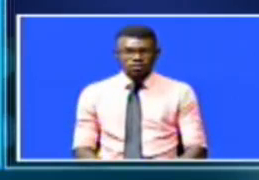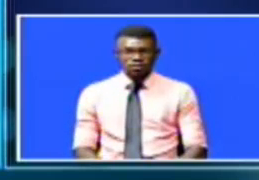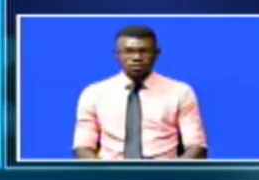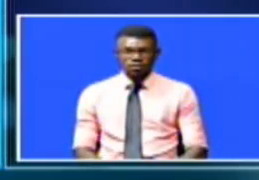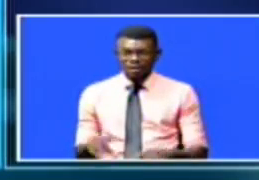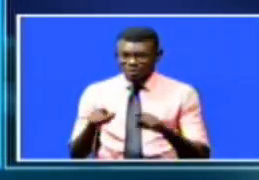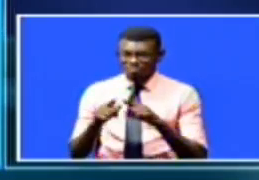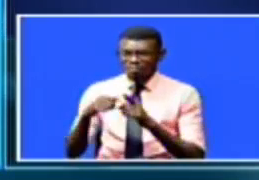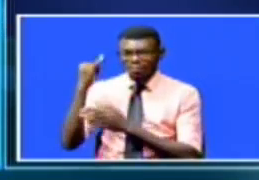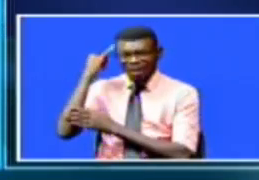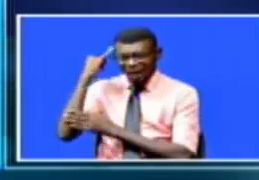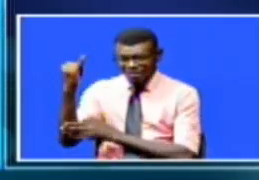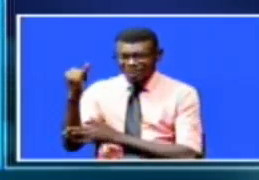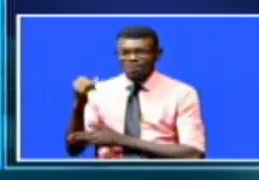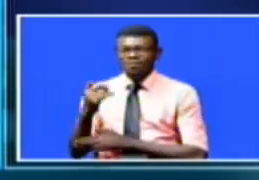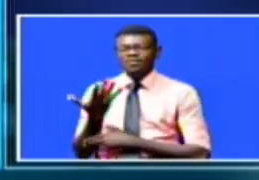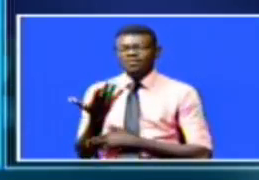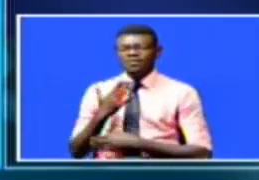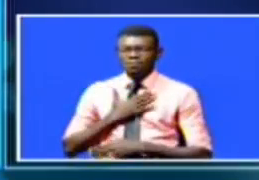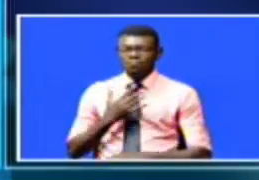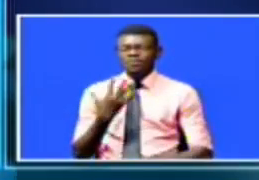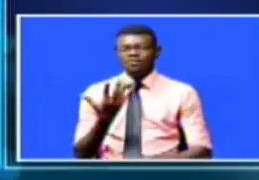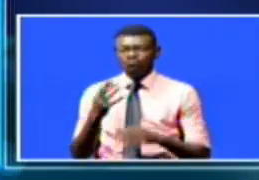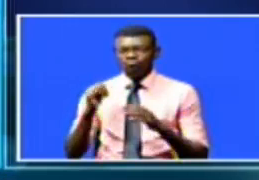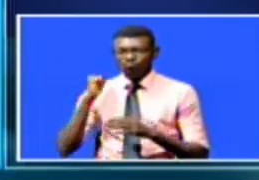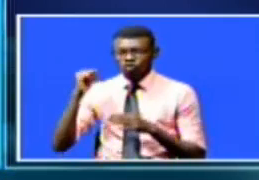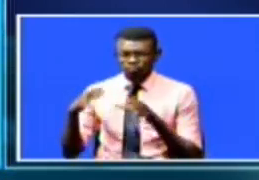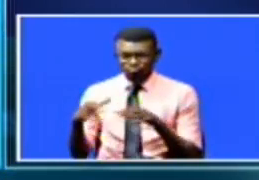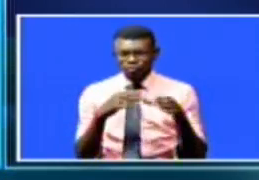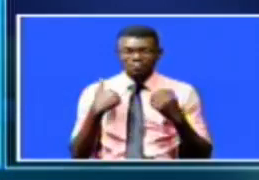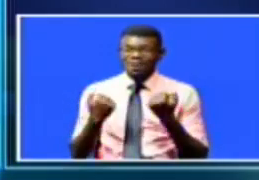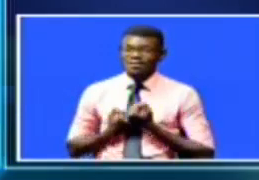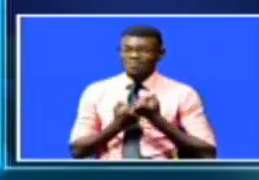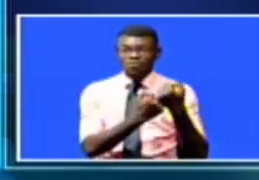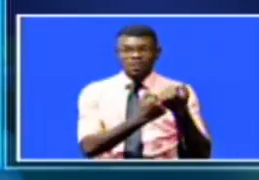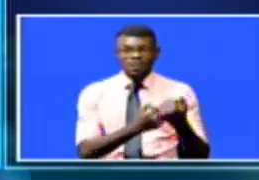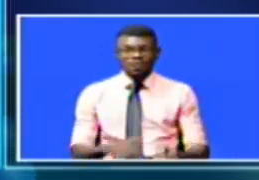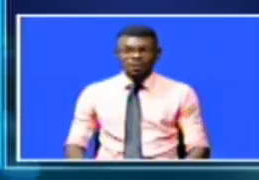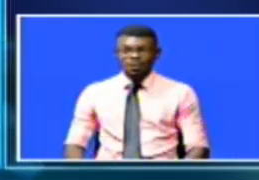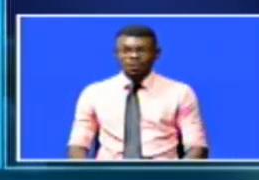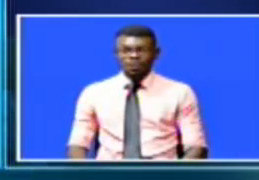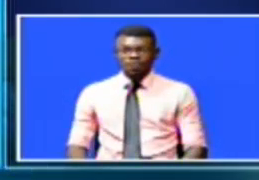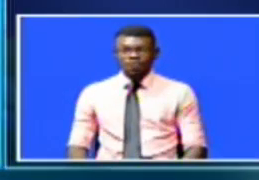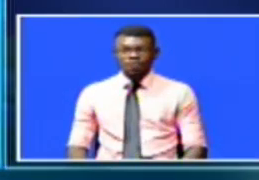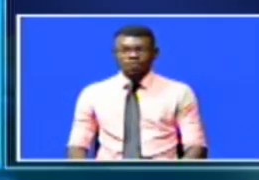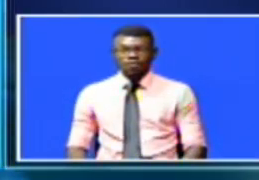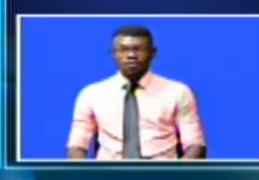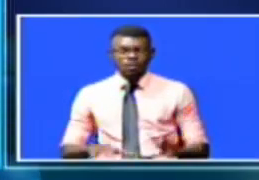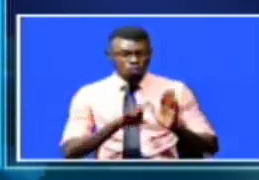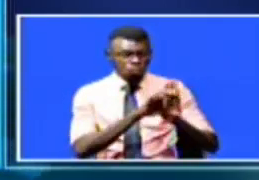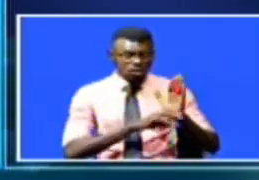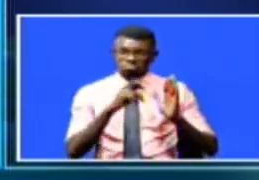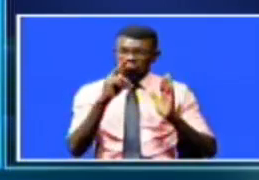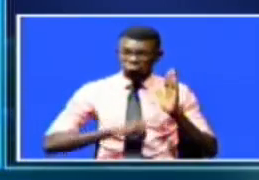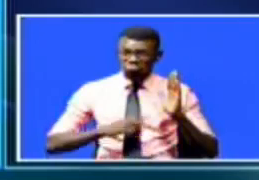the philosophy of my political party, because I believe that, in fact, when you take our constitution and you read it, although